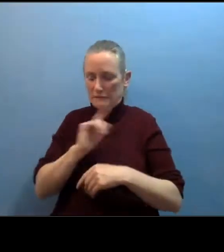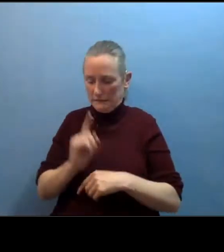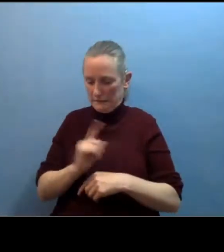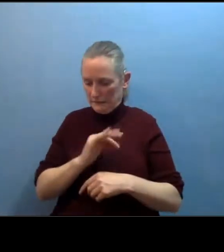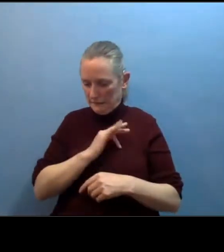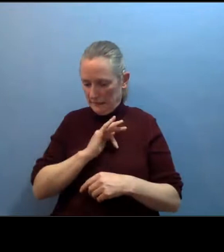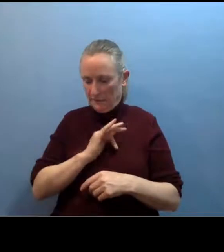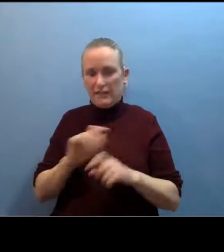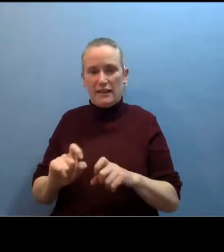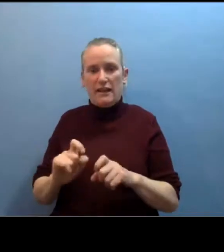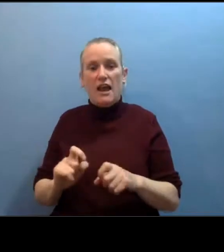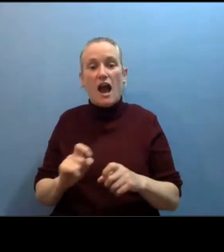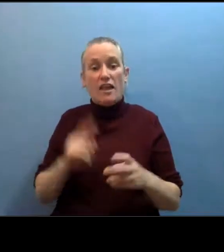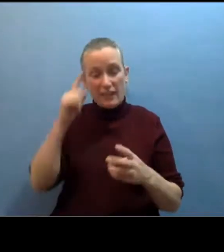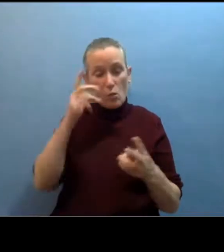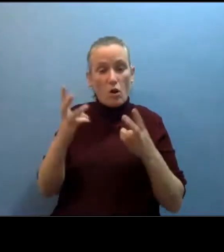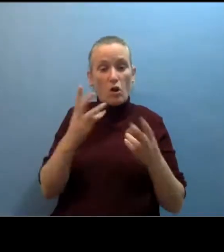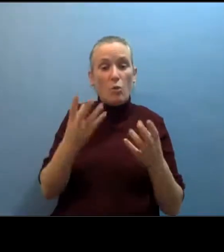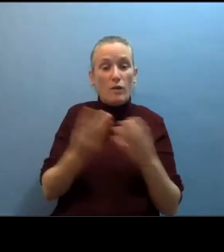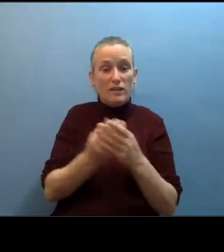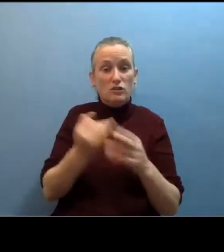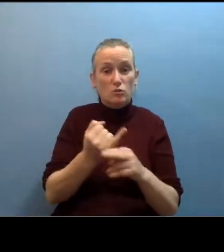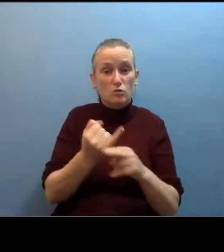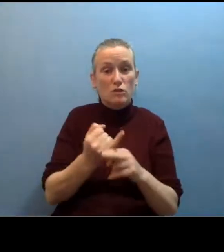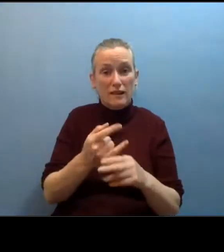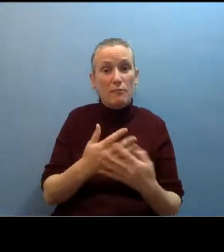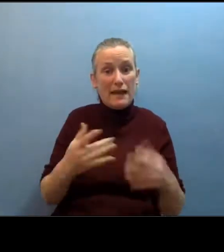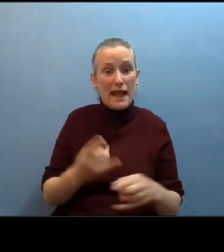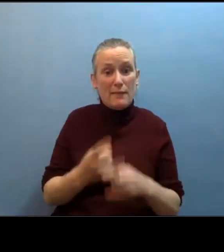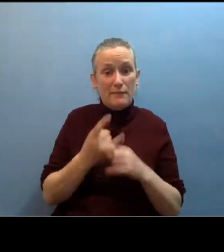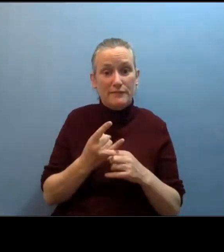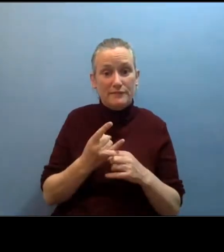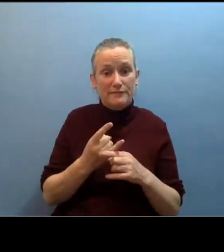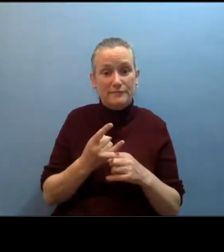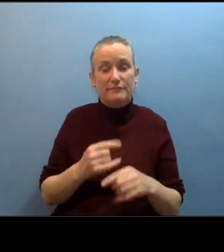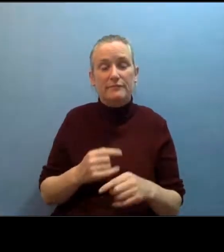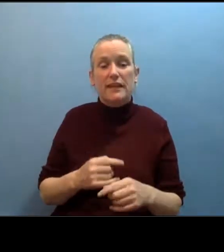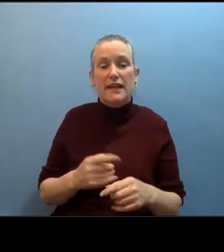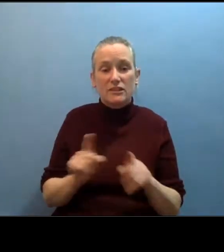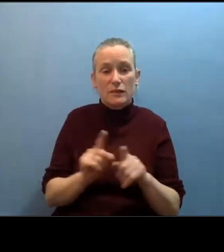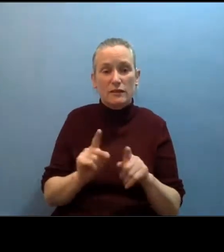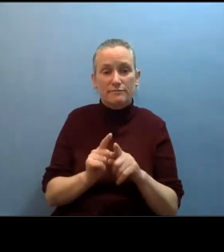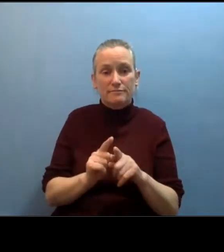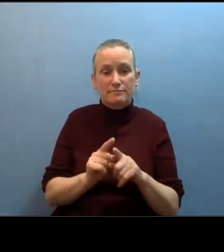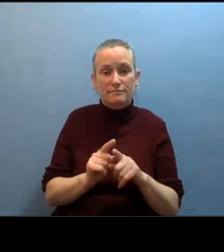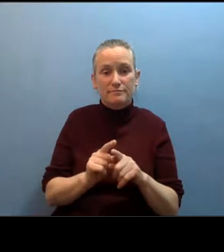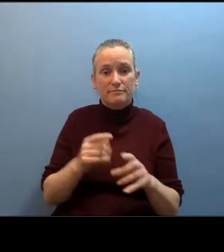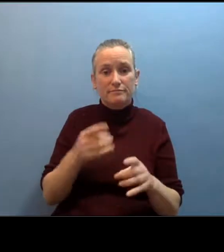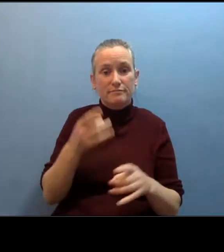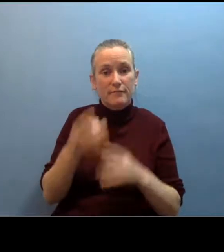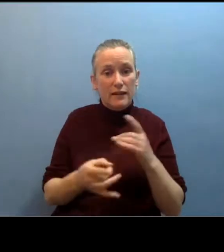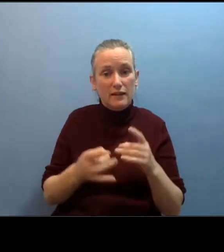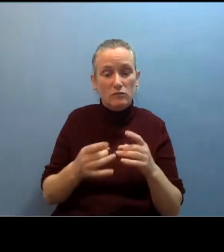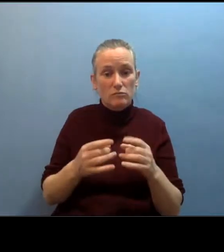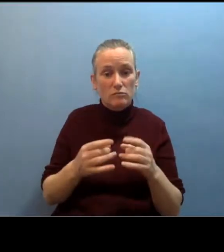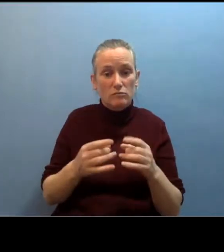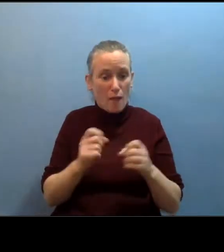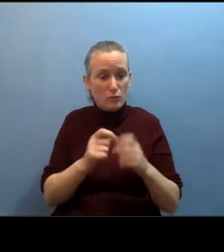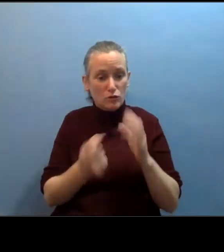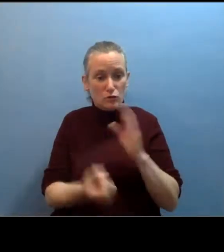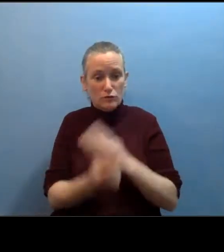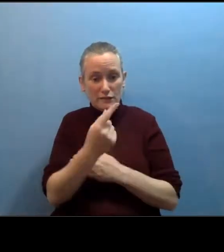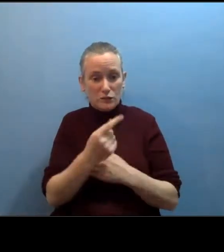that, I think, could be really helpful if you haven't already. And again, just creating opportunities to speak with your daughter,